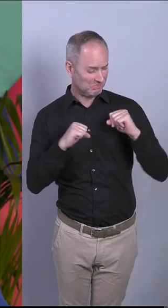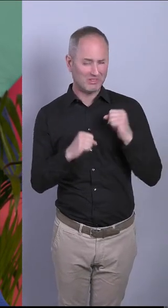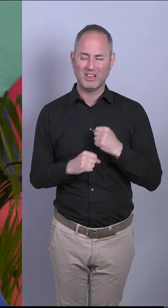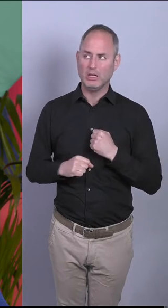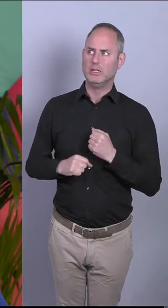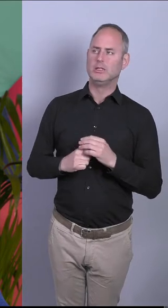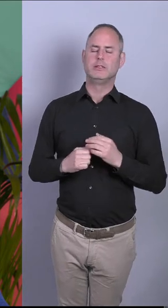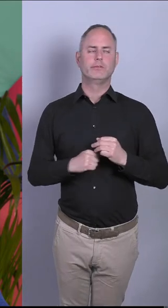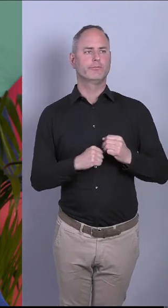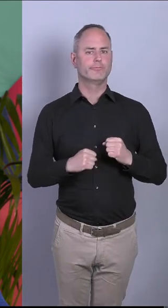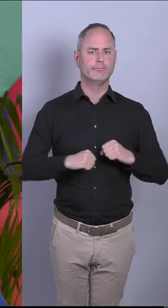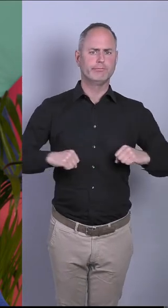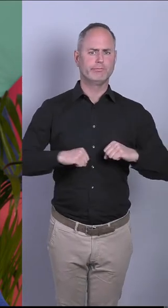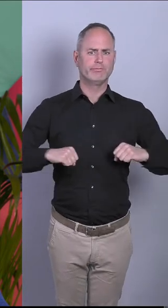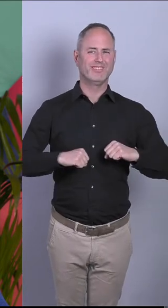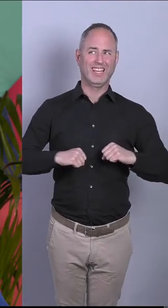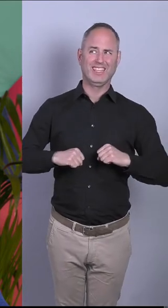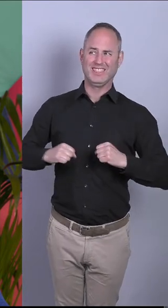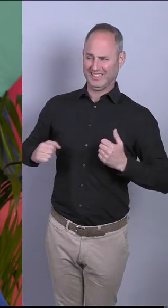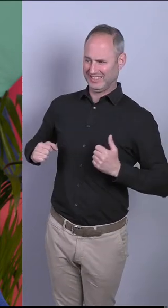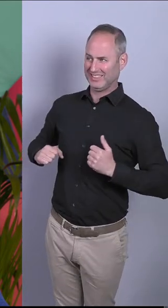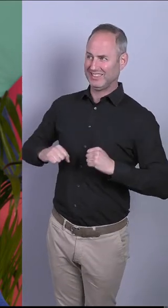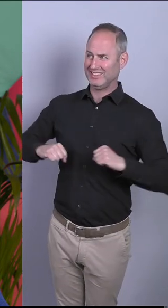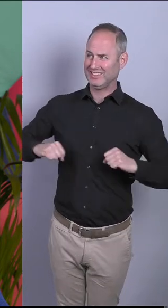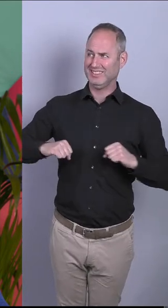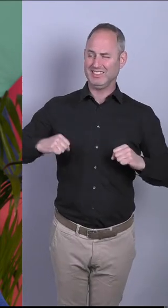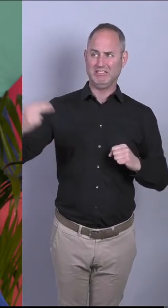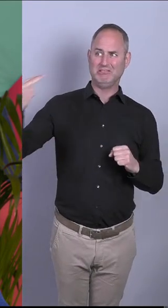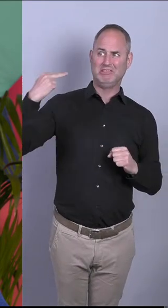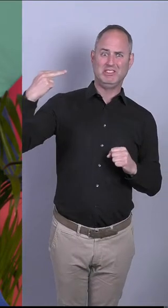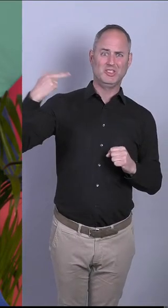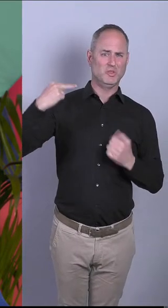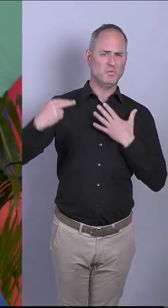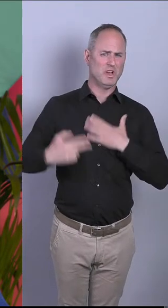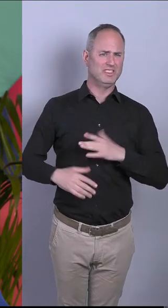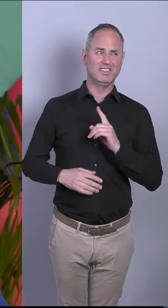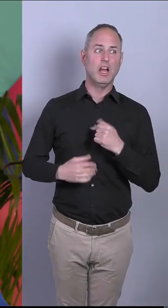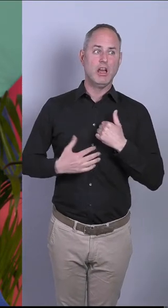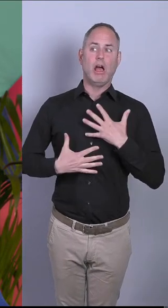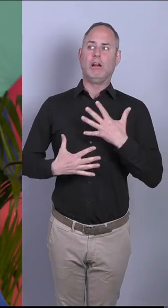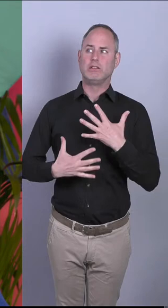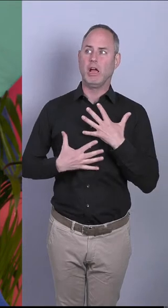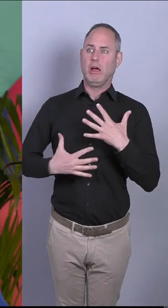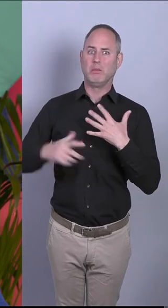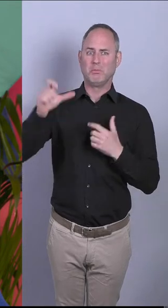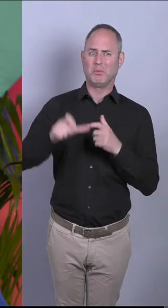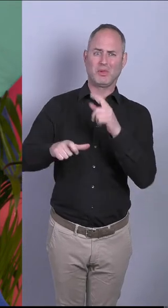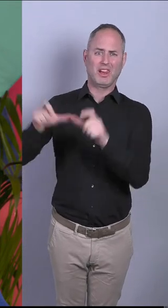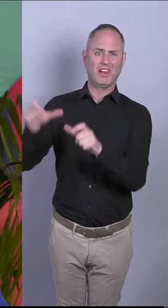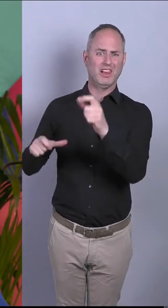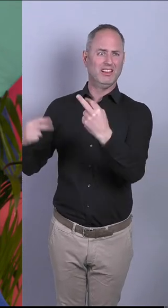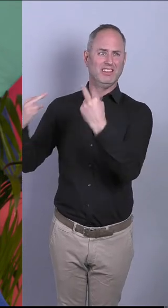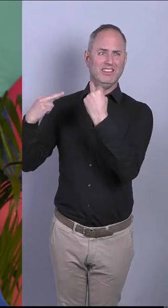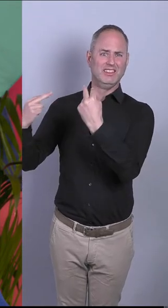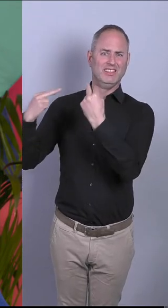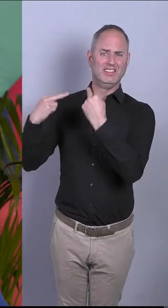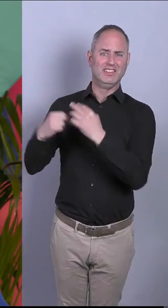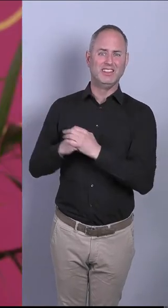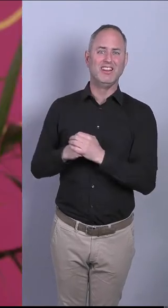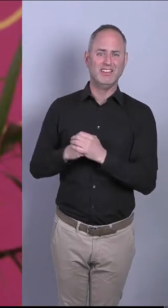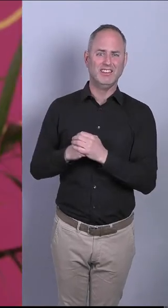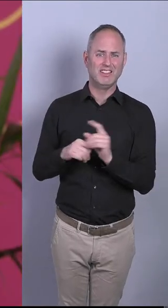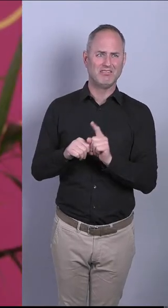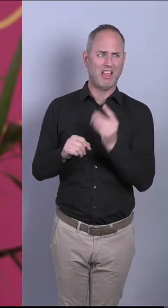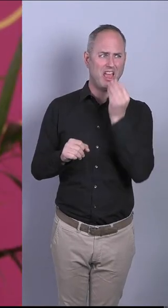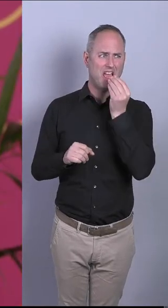feel watched just like a zoo animal. As if there was a information display saying, here you can see lonely losers in the